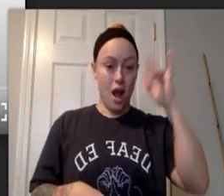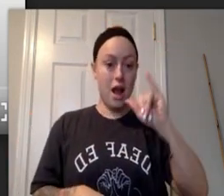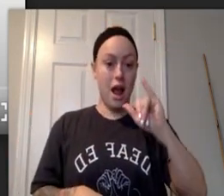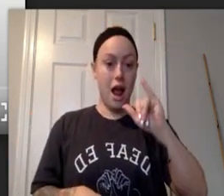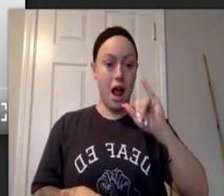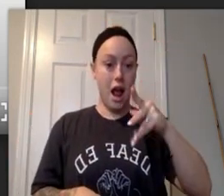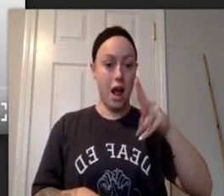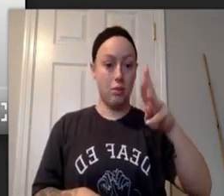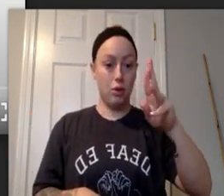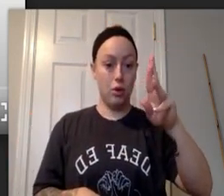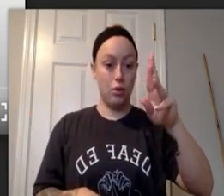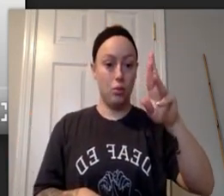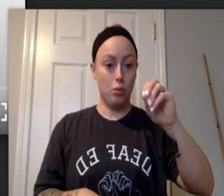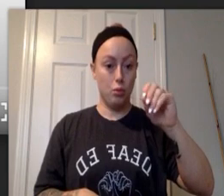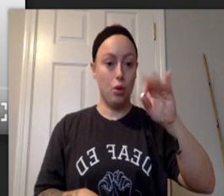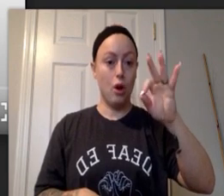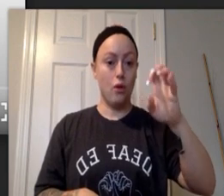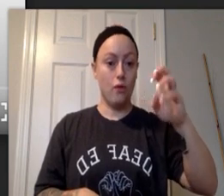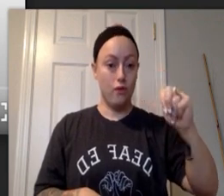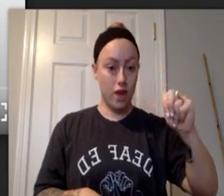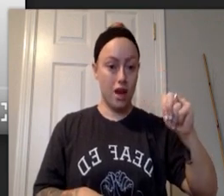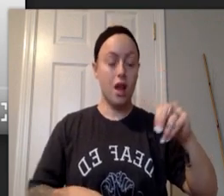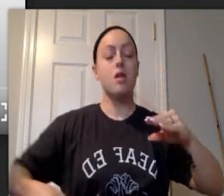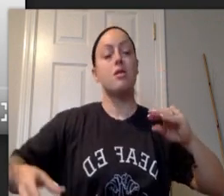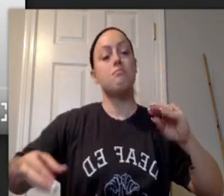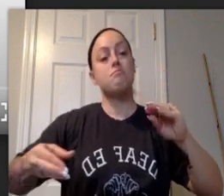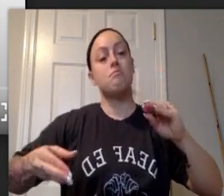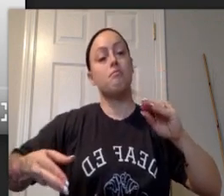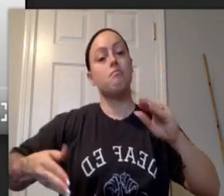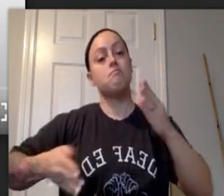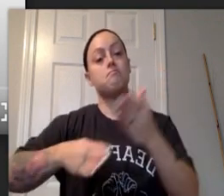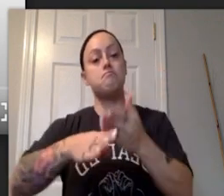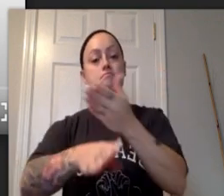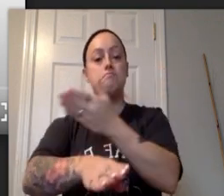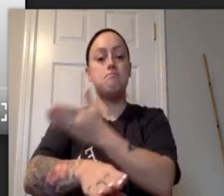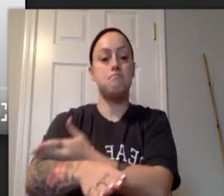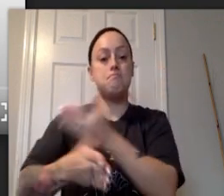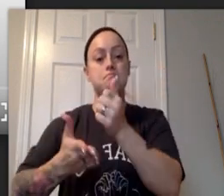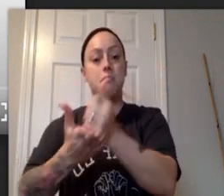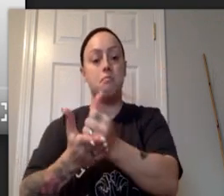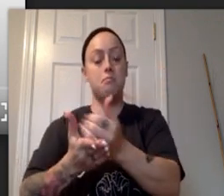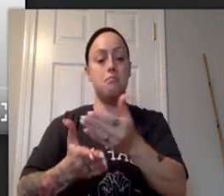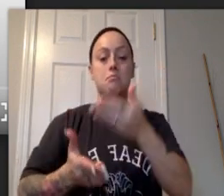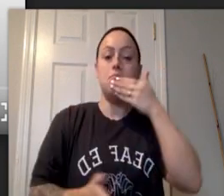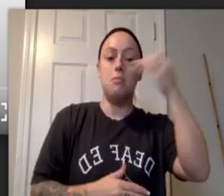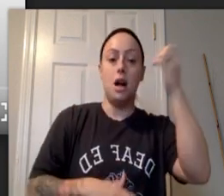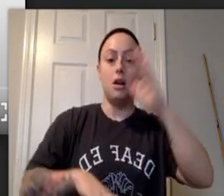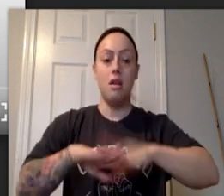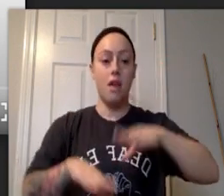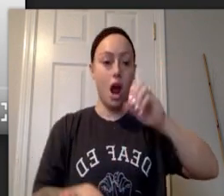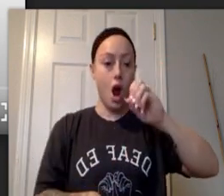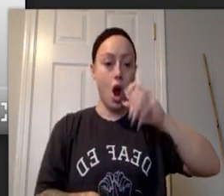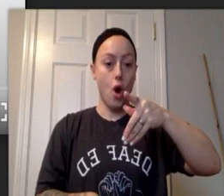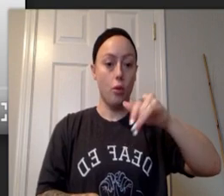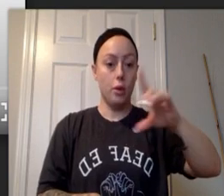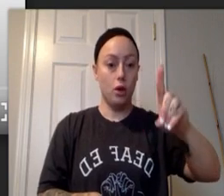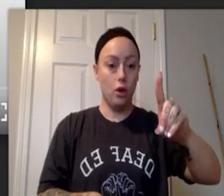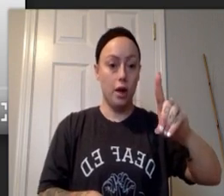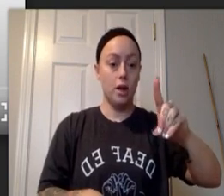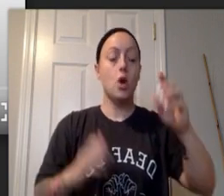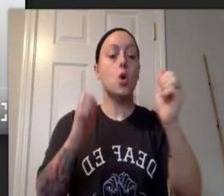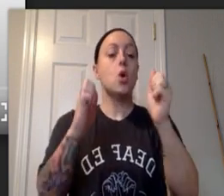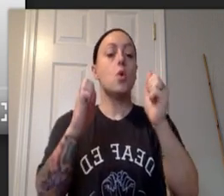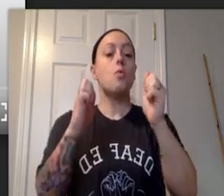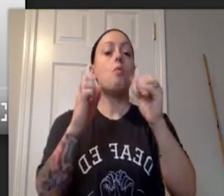more effective at treating pain without giving you these euphoric feelings of opioids. And so not only do opioids kill